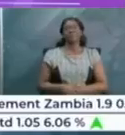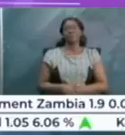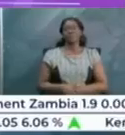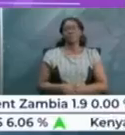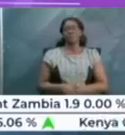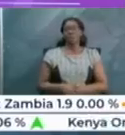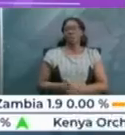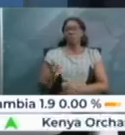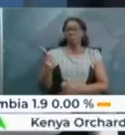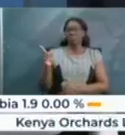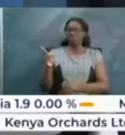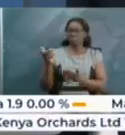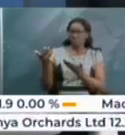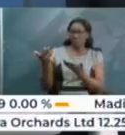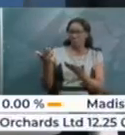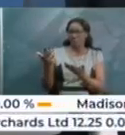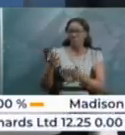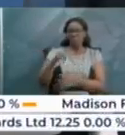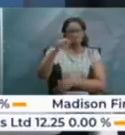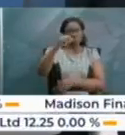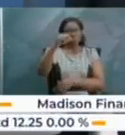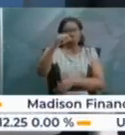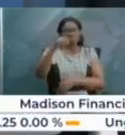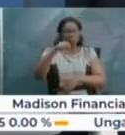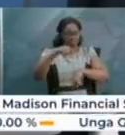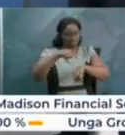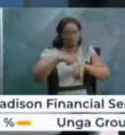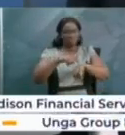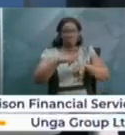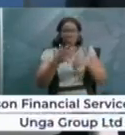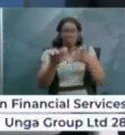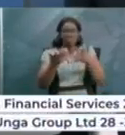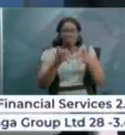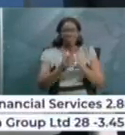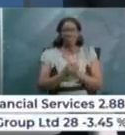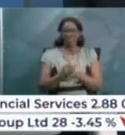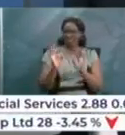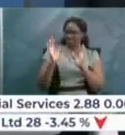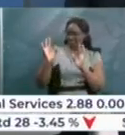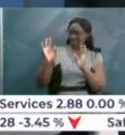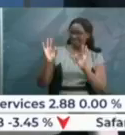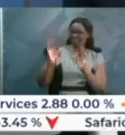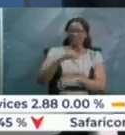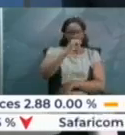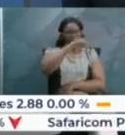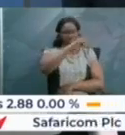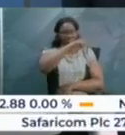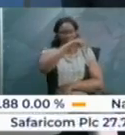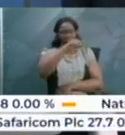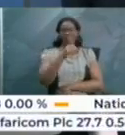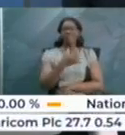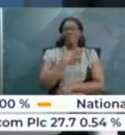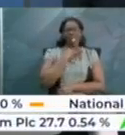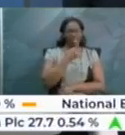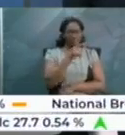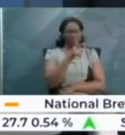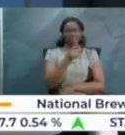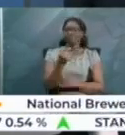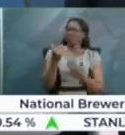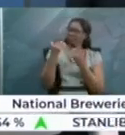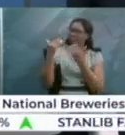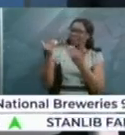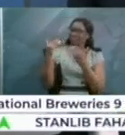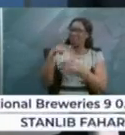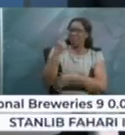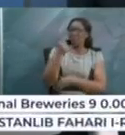watch I'm seeing right there? Well, technically speaking, new is relative. It's really nice. But yes, it is. I really like it. Yes, courtesy of a